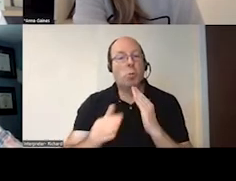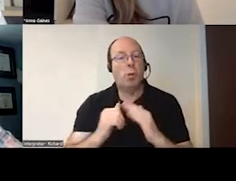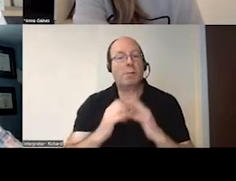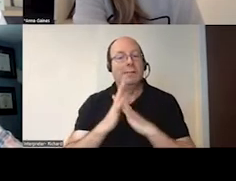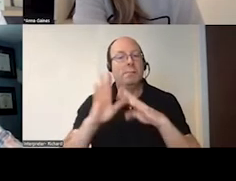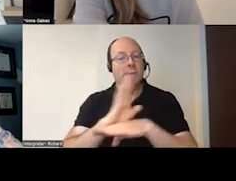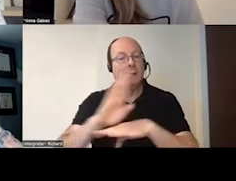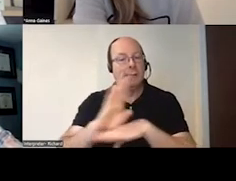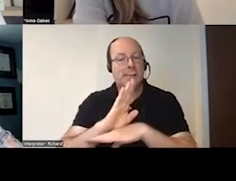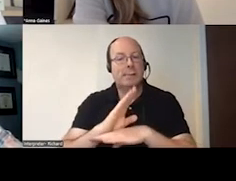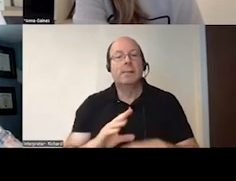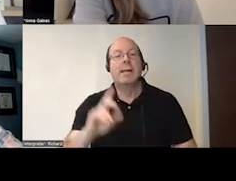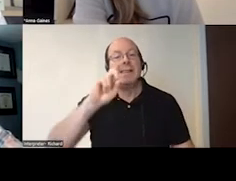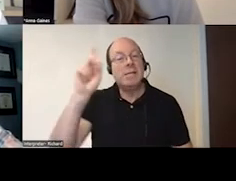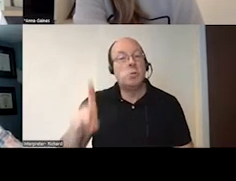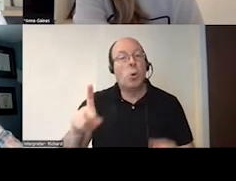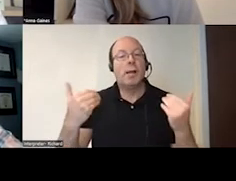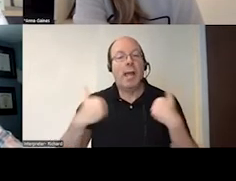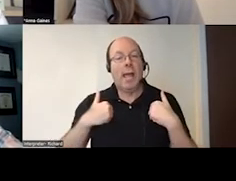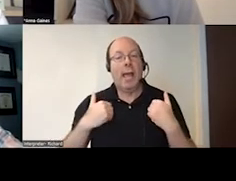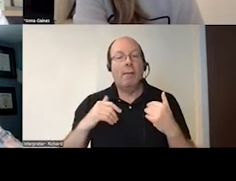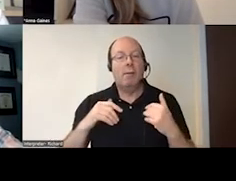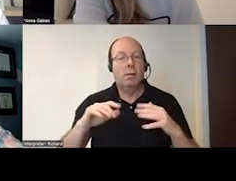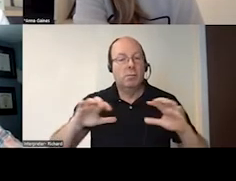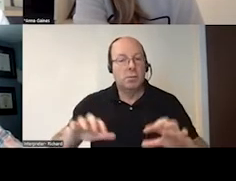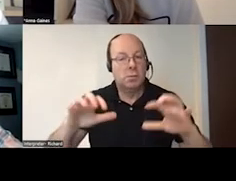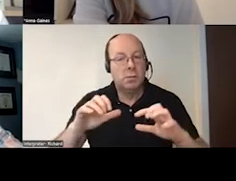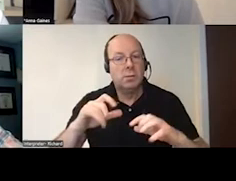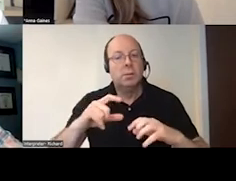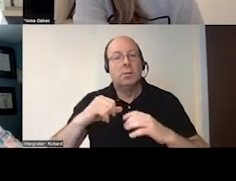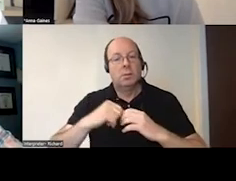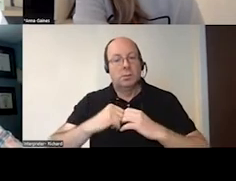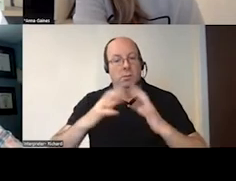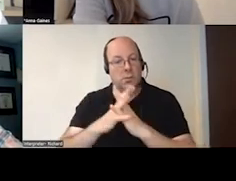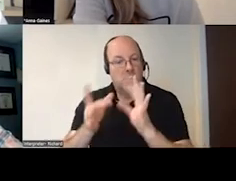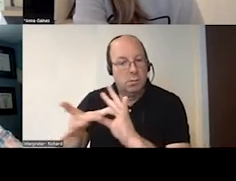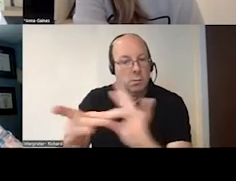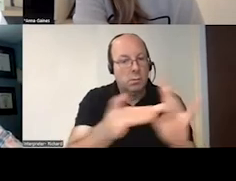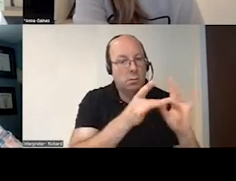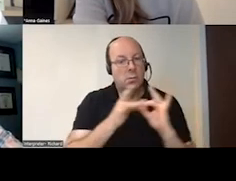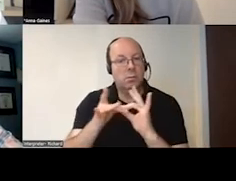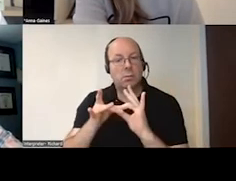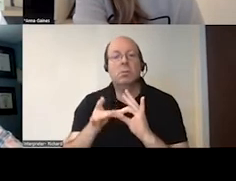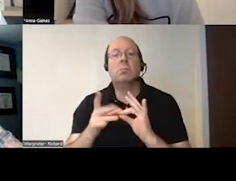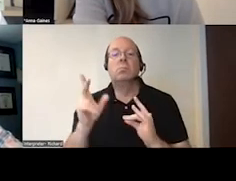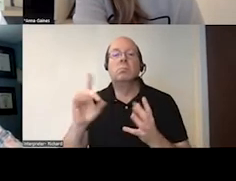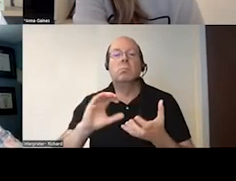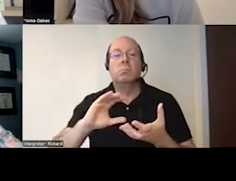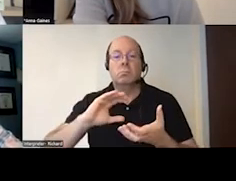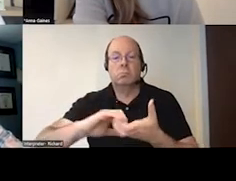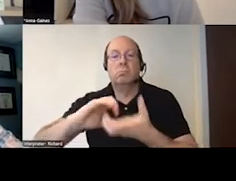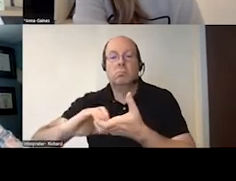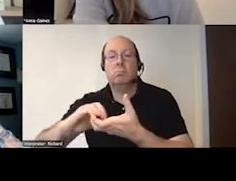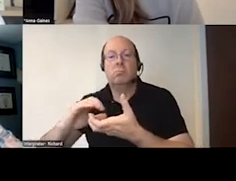as well as in Detroit, there's a big kind of movement of entrepreneurship there too. So I've been connecting across, you know, my